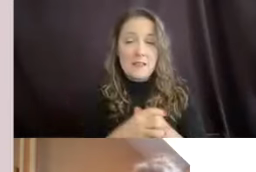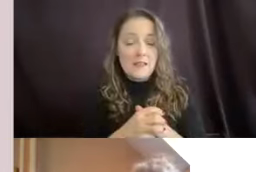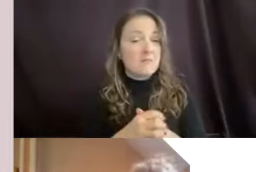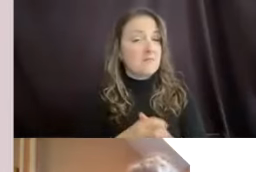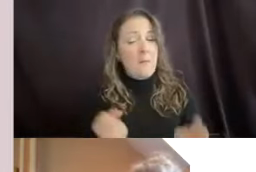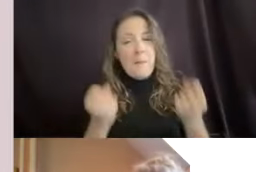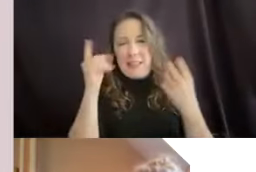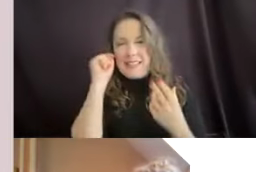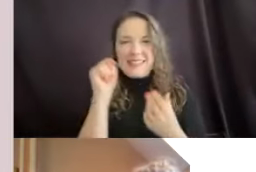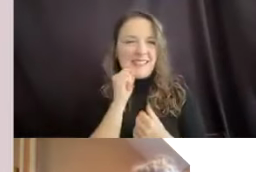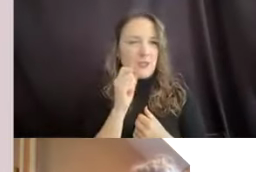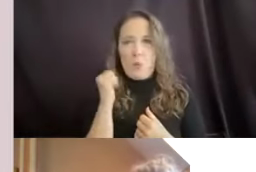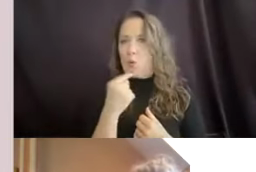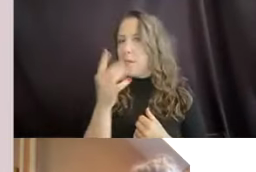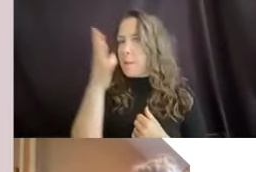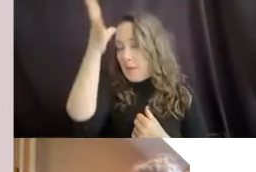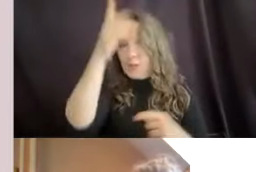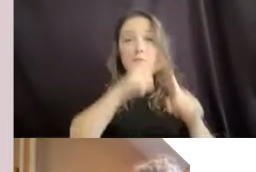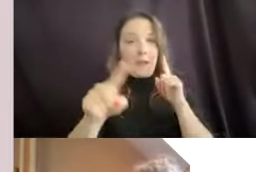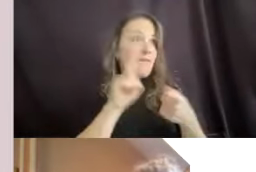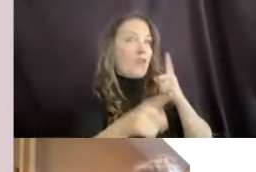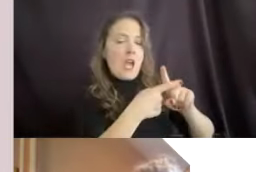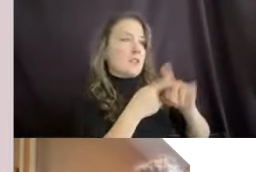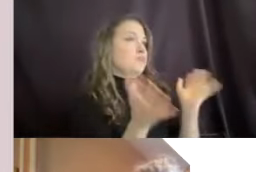they'll tell their friends everything.